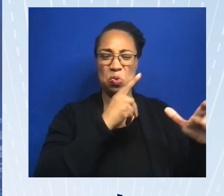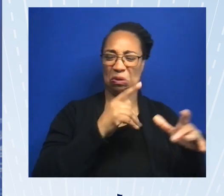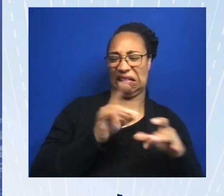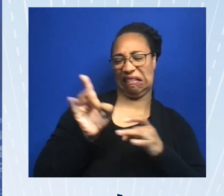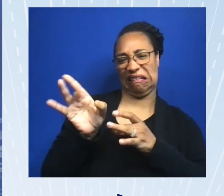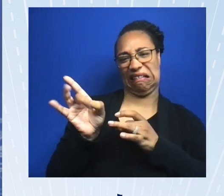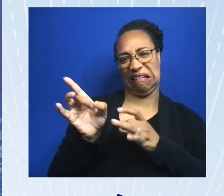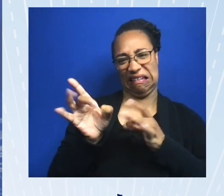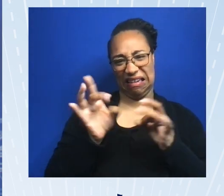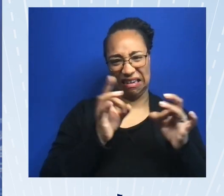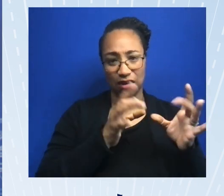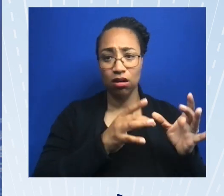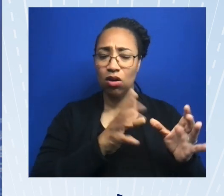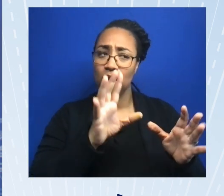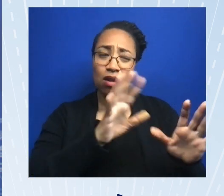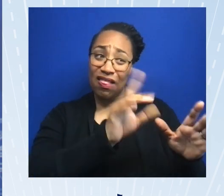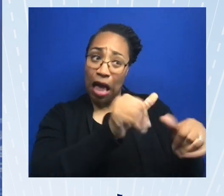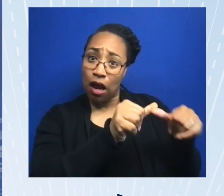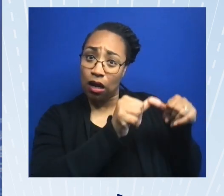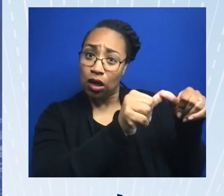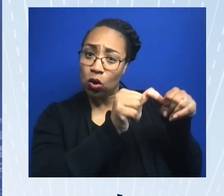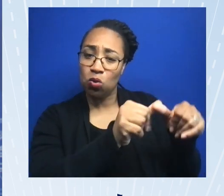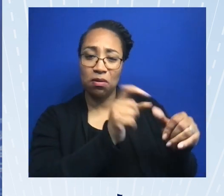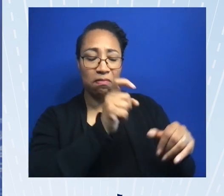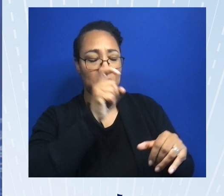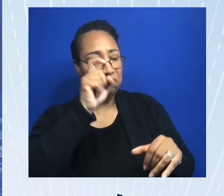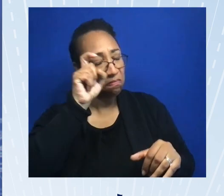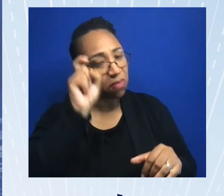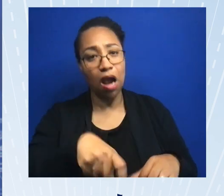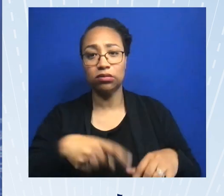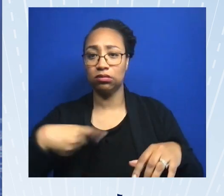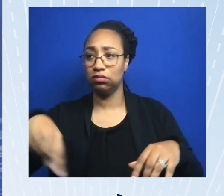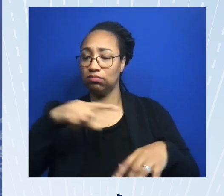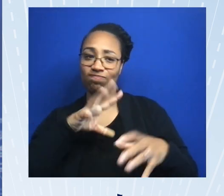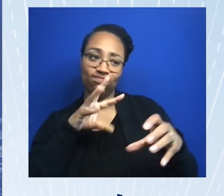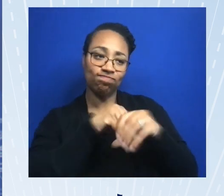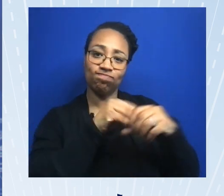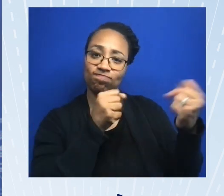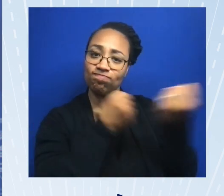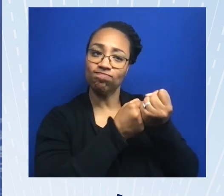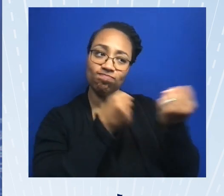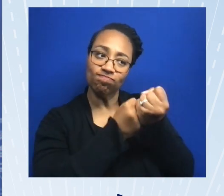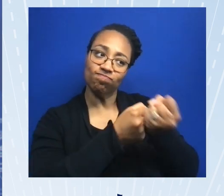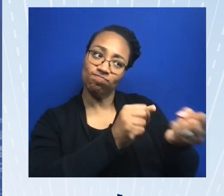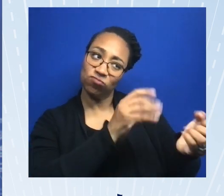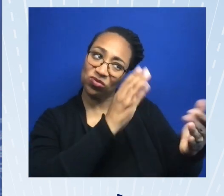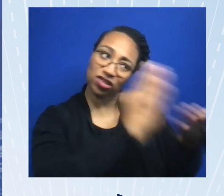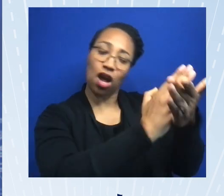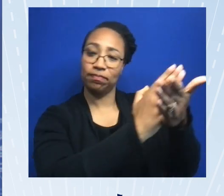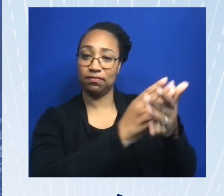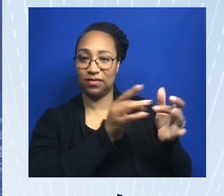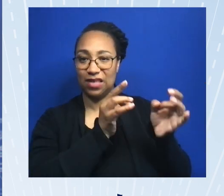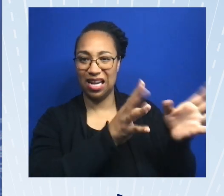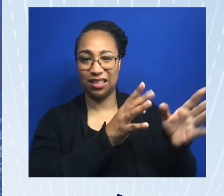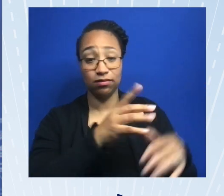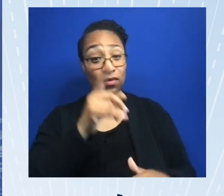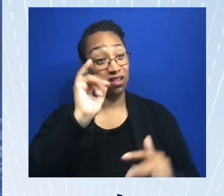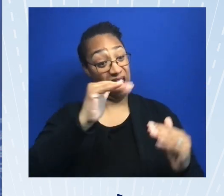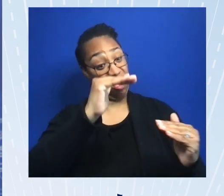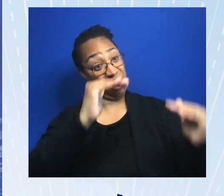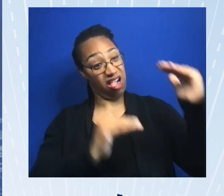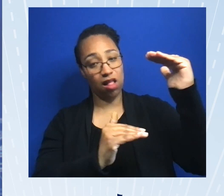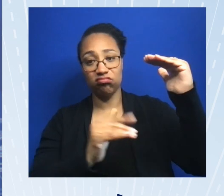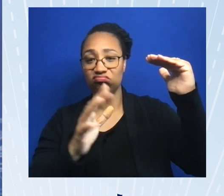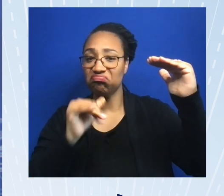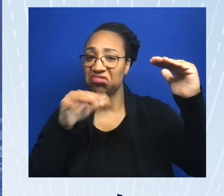passion because I loathe injustice. I loathe anti-Semitism, racism, and any form